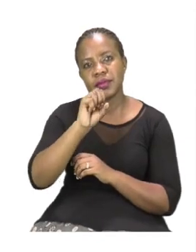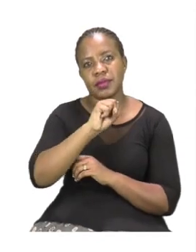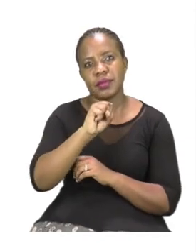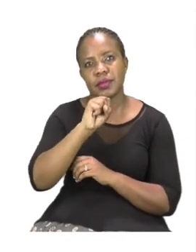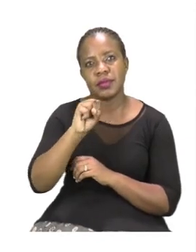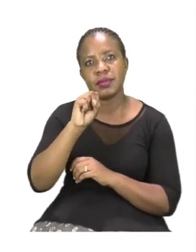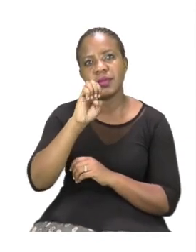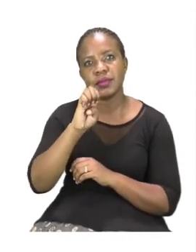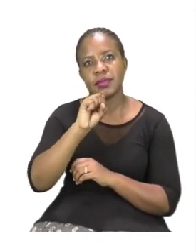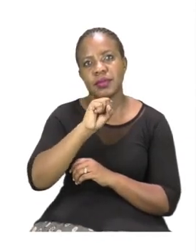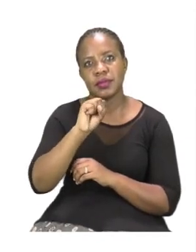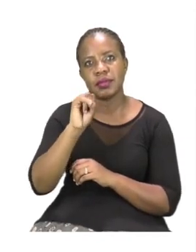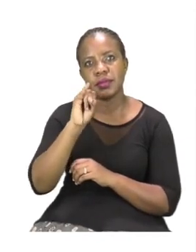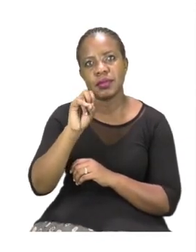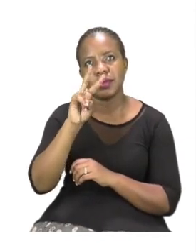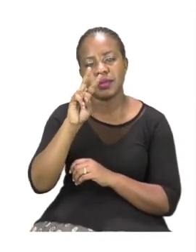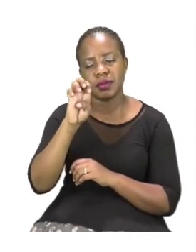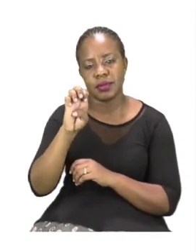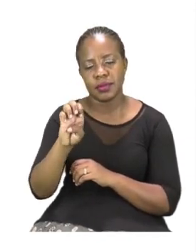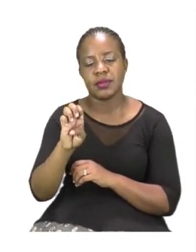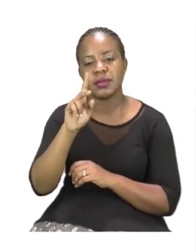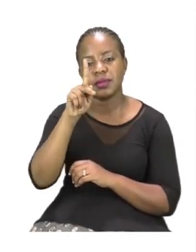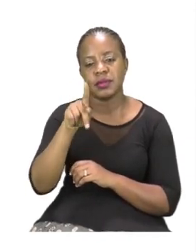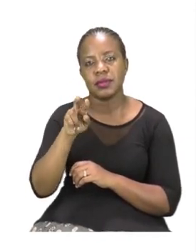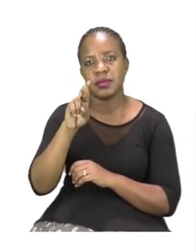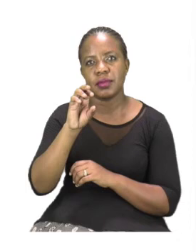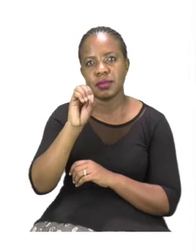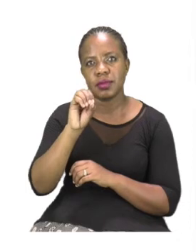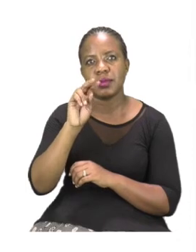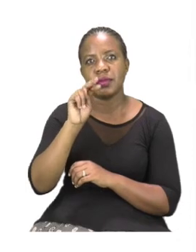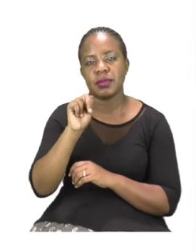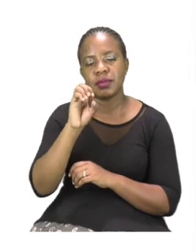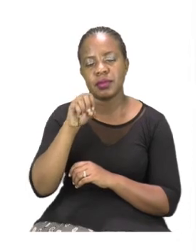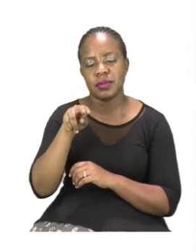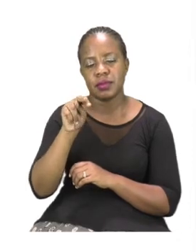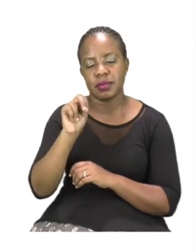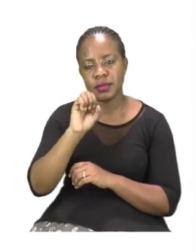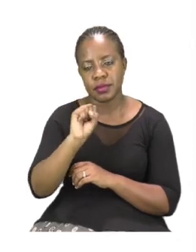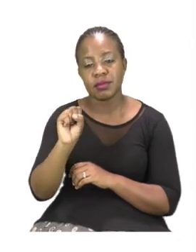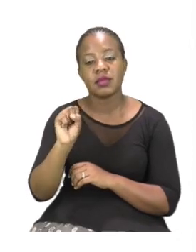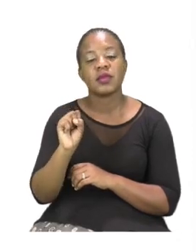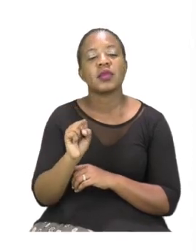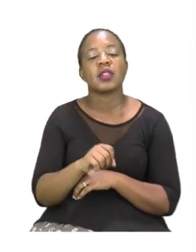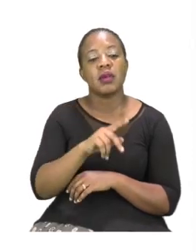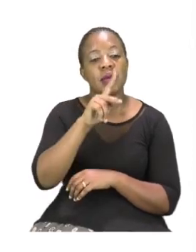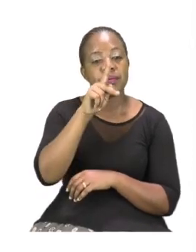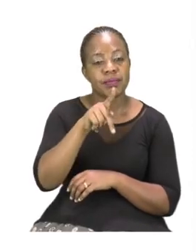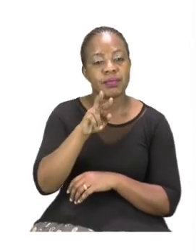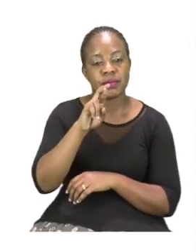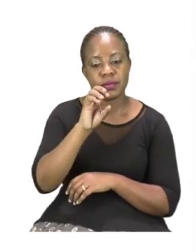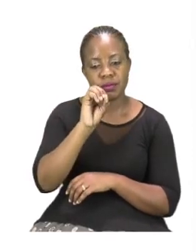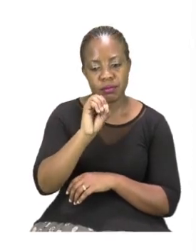pronouns. Now, we already know what a pronoun is. A pronoun is a word that